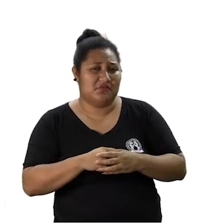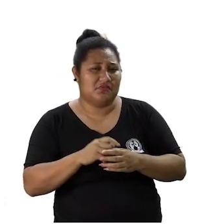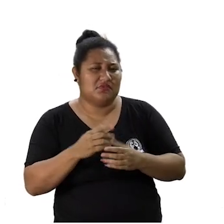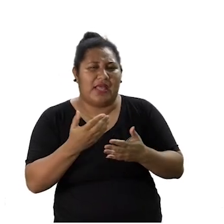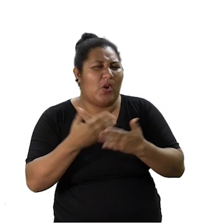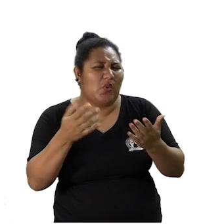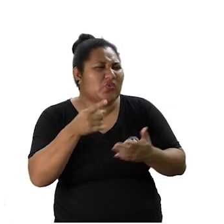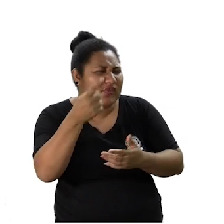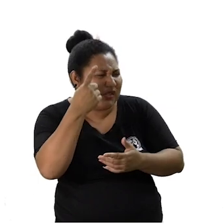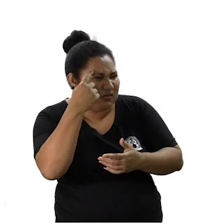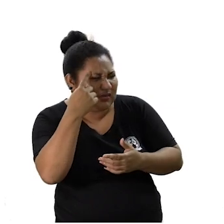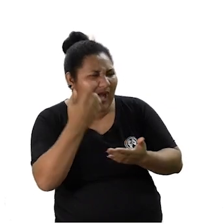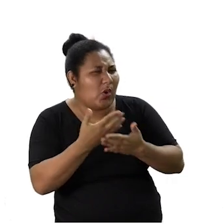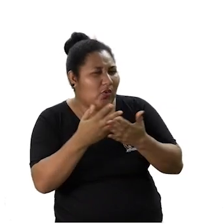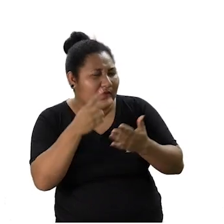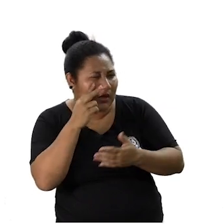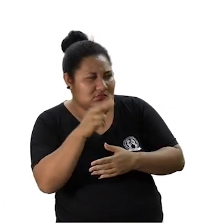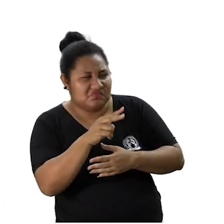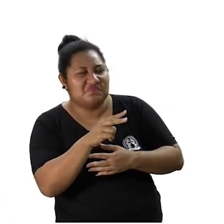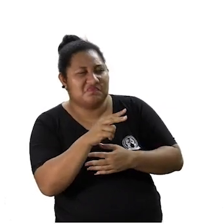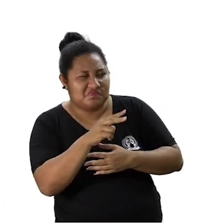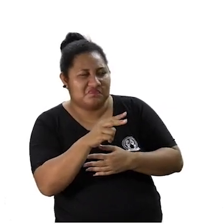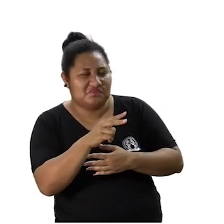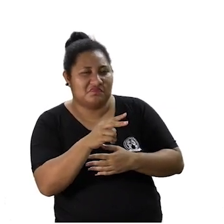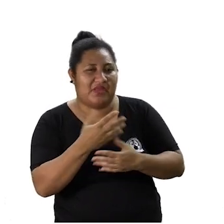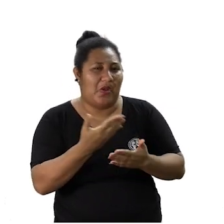Lasau baai. Lasau mai tau mai.